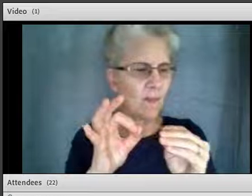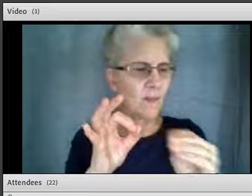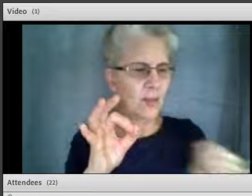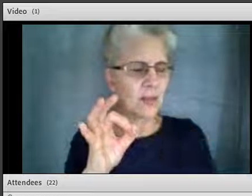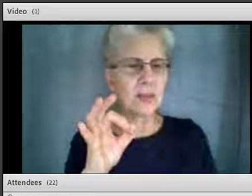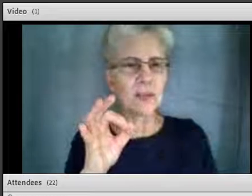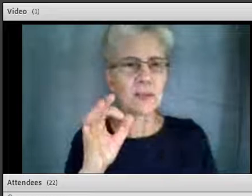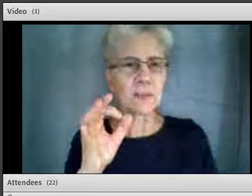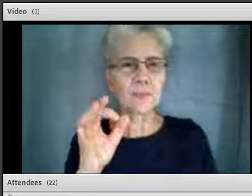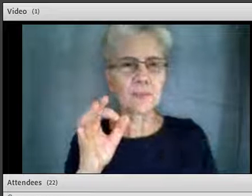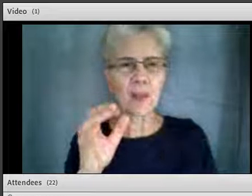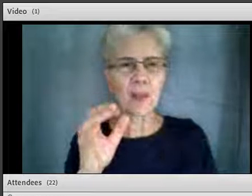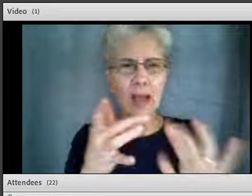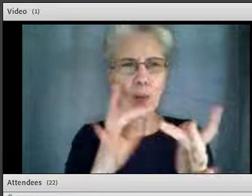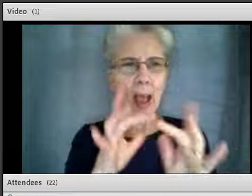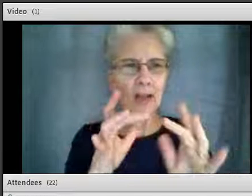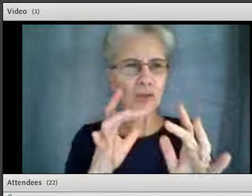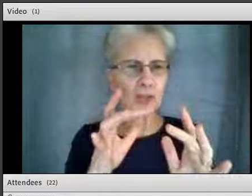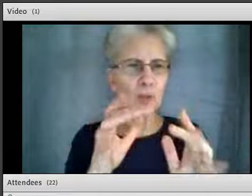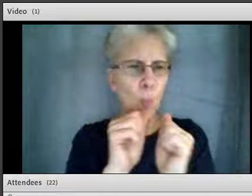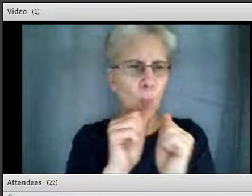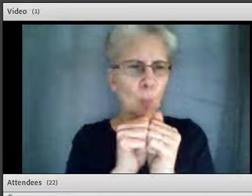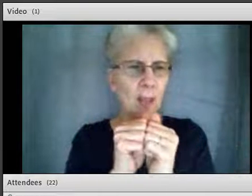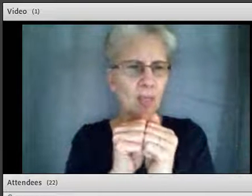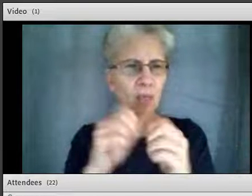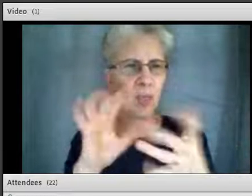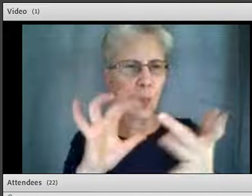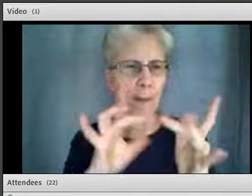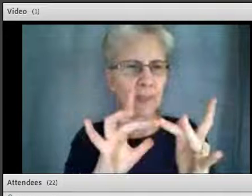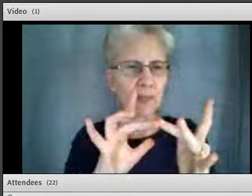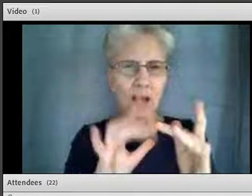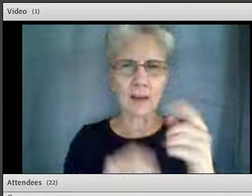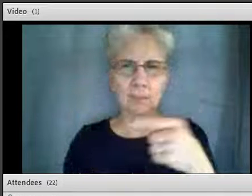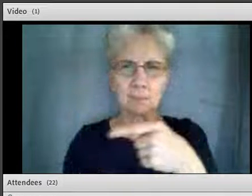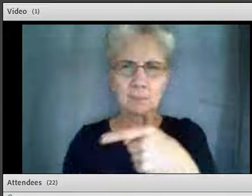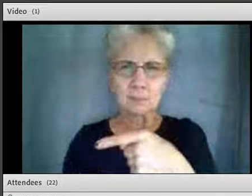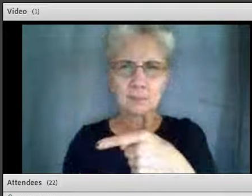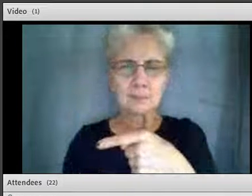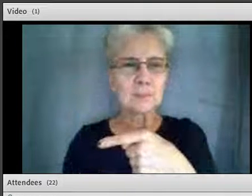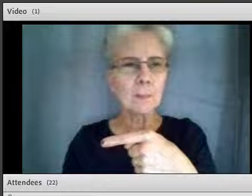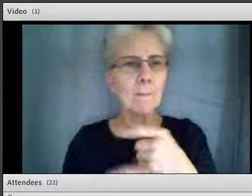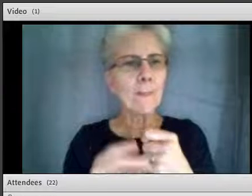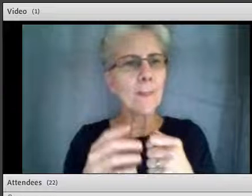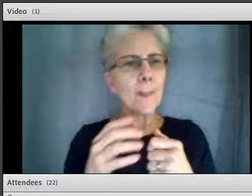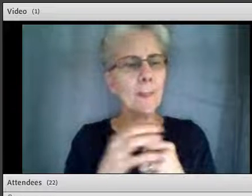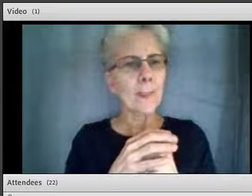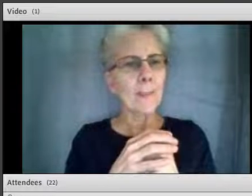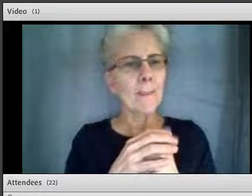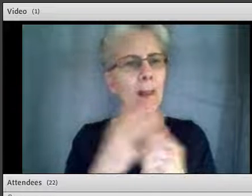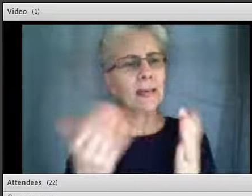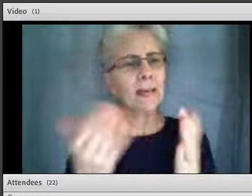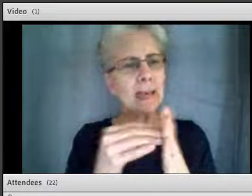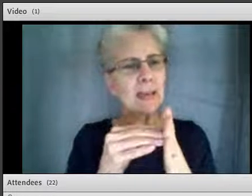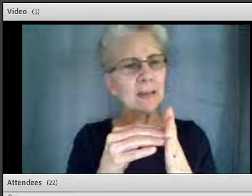the unsubscribe button, maybe it gets bolder, or maybe it changes color. So I know that I'm doing